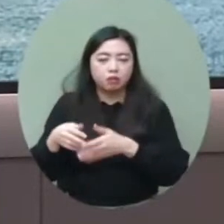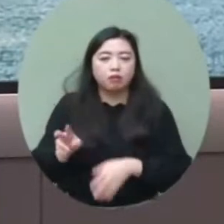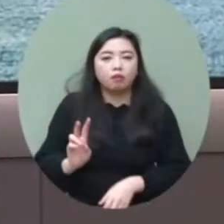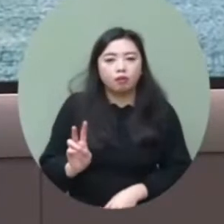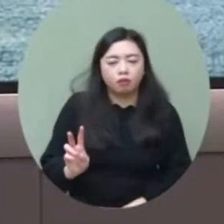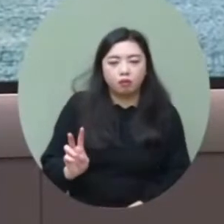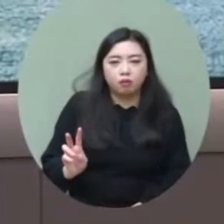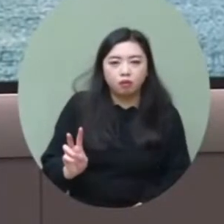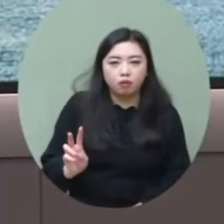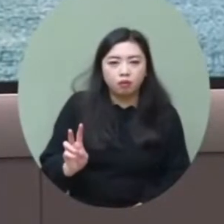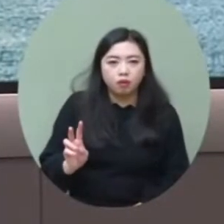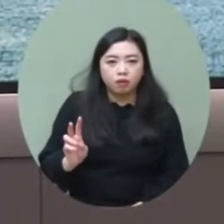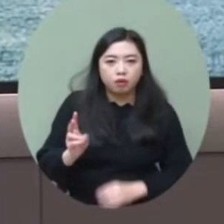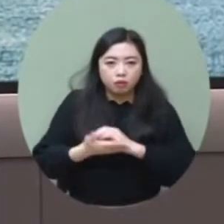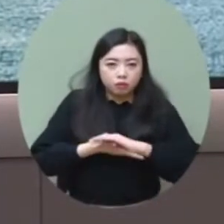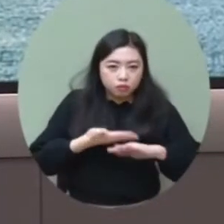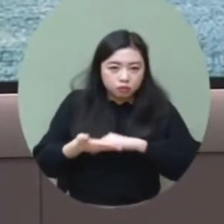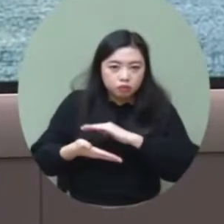And every day,